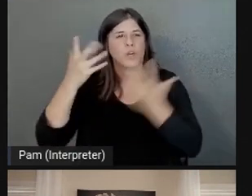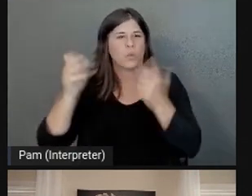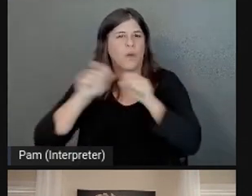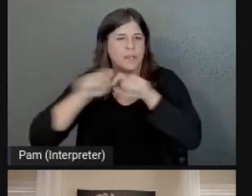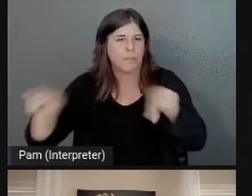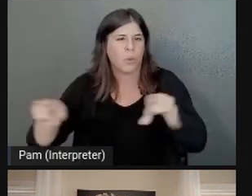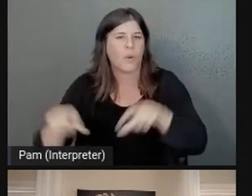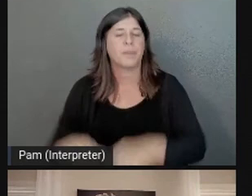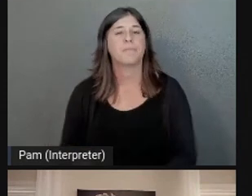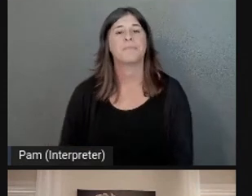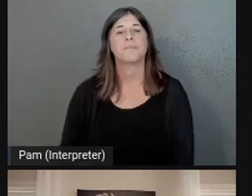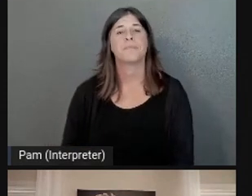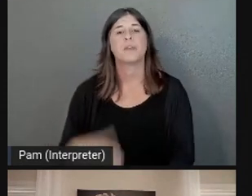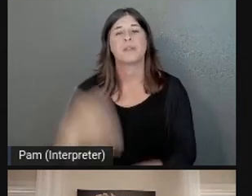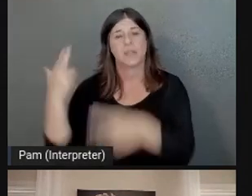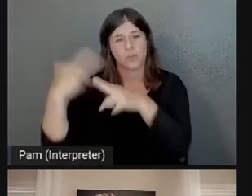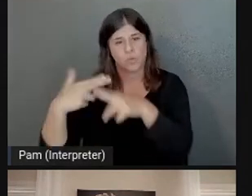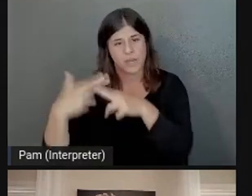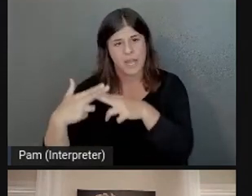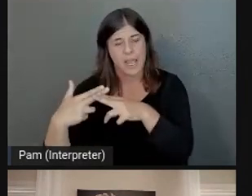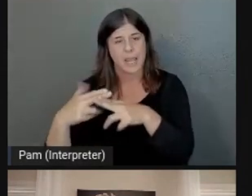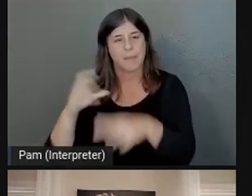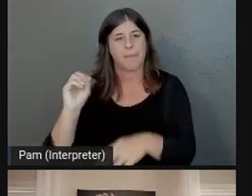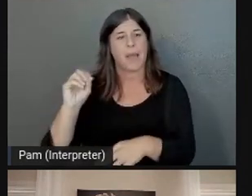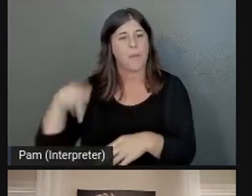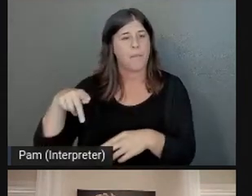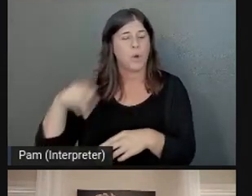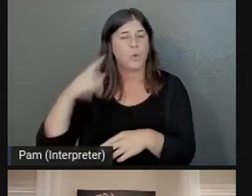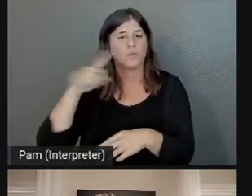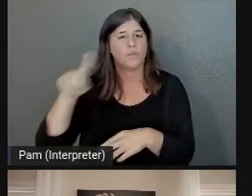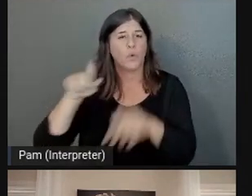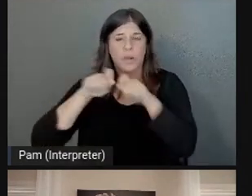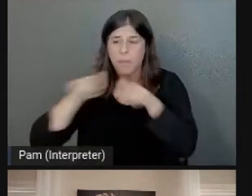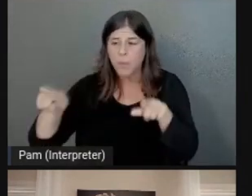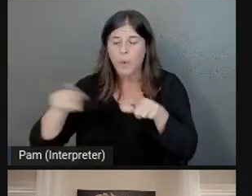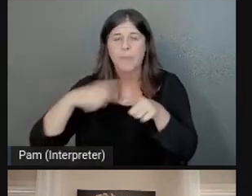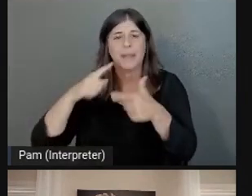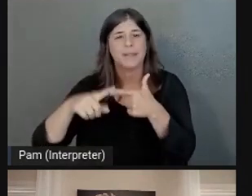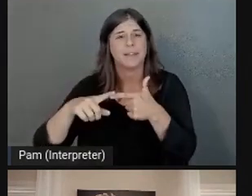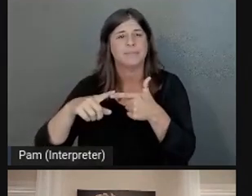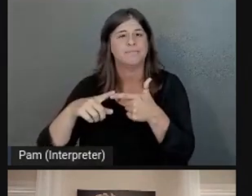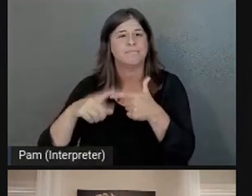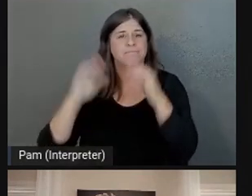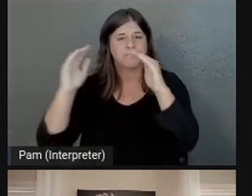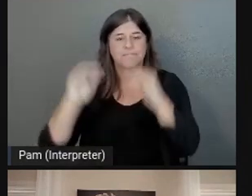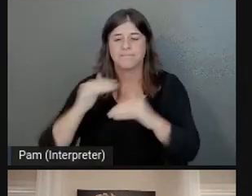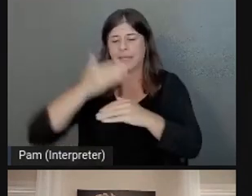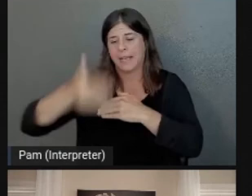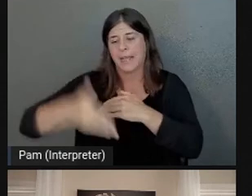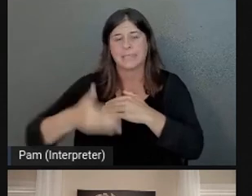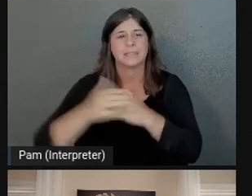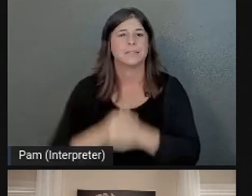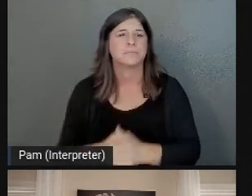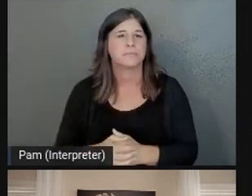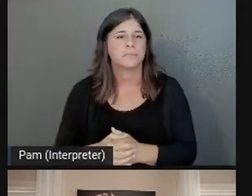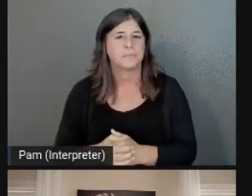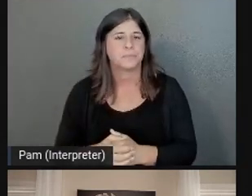first step then be naming your outpost for deployment, your outpost SDDC, and then clicking next.